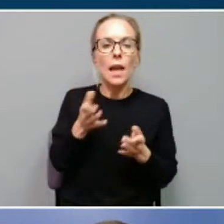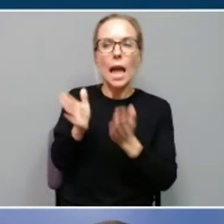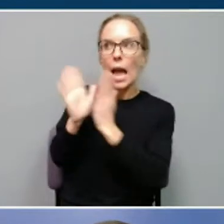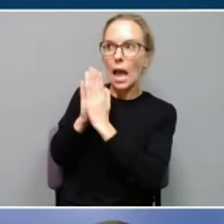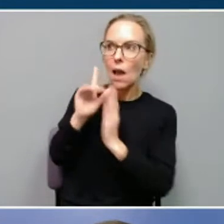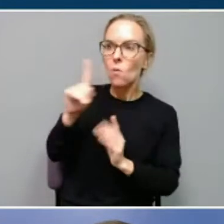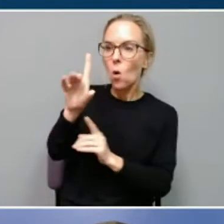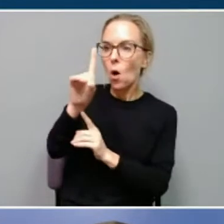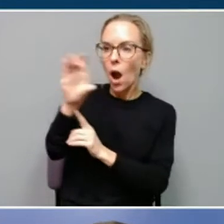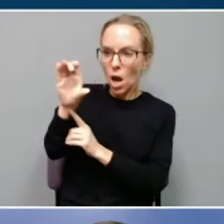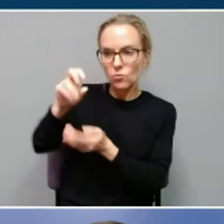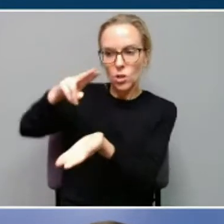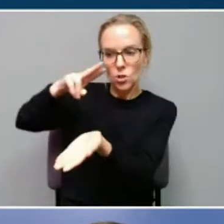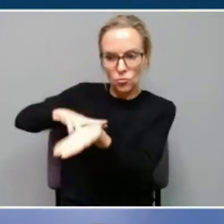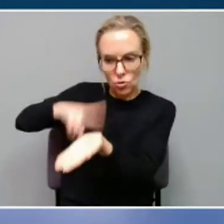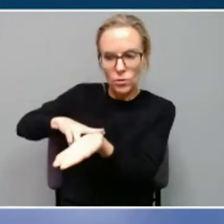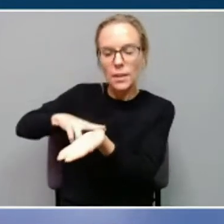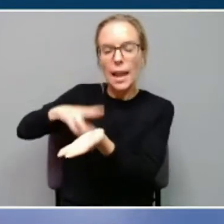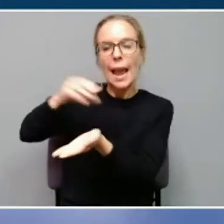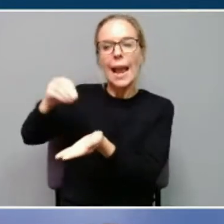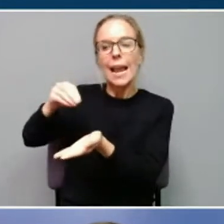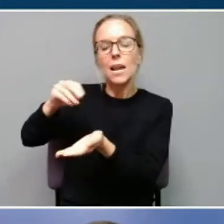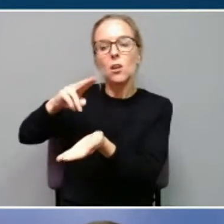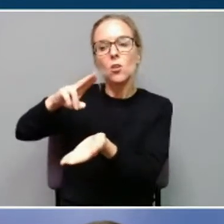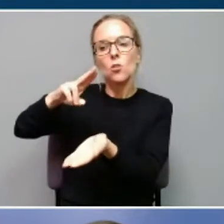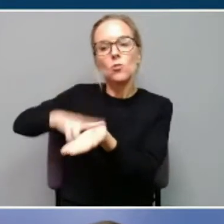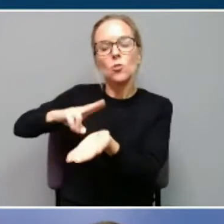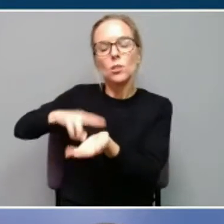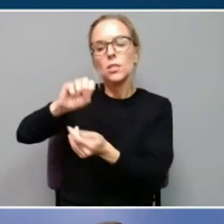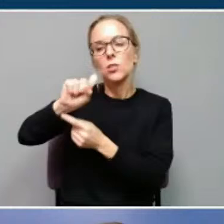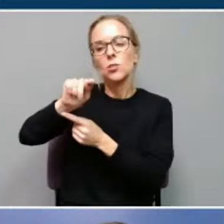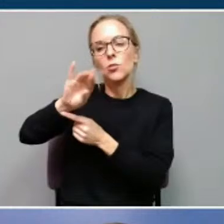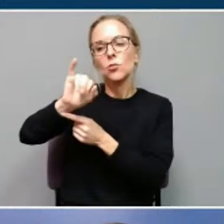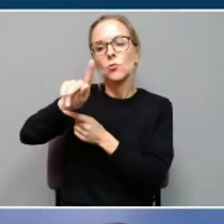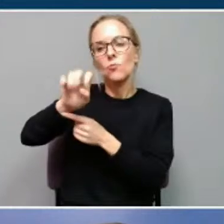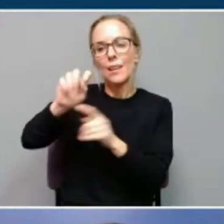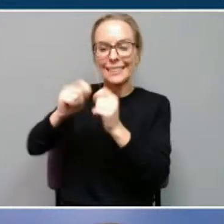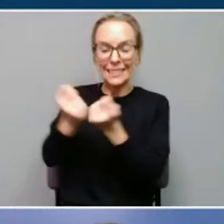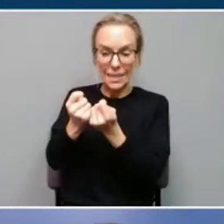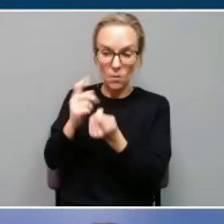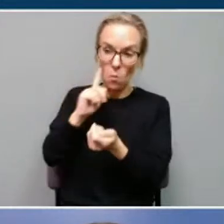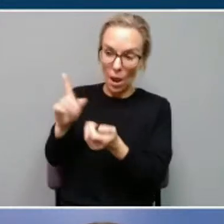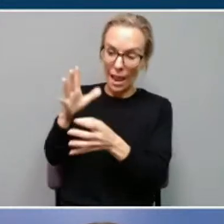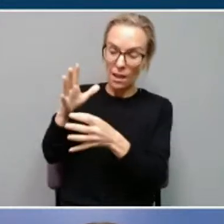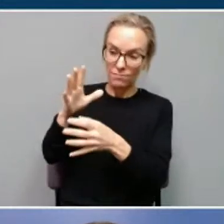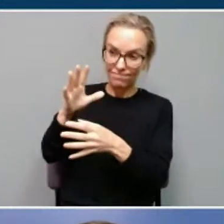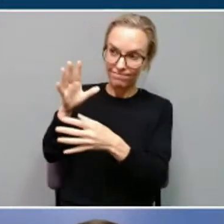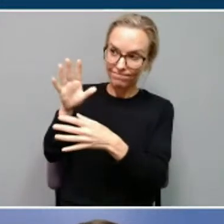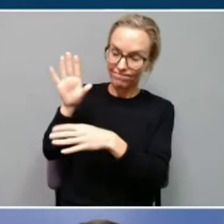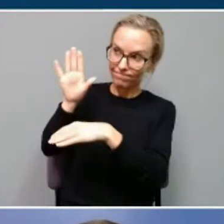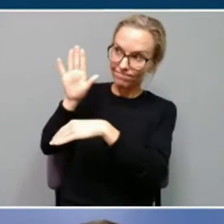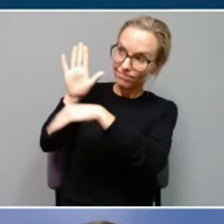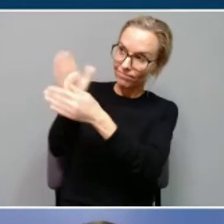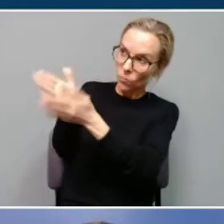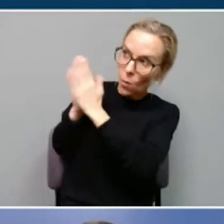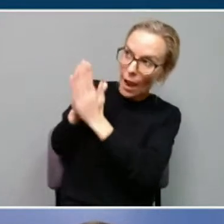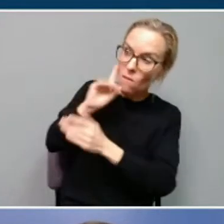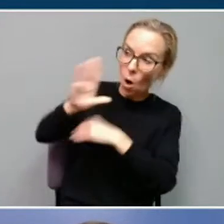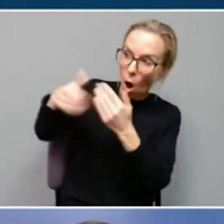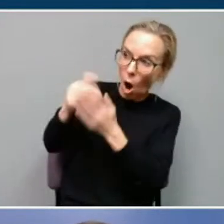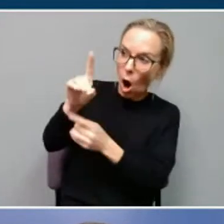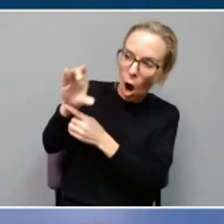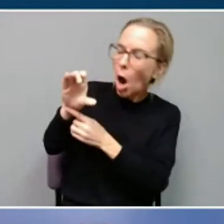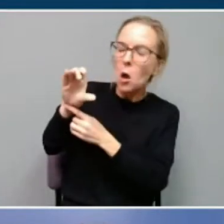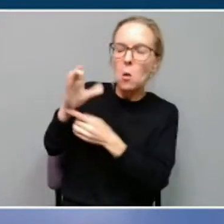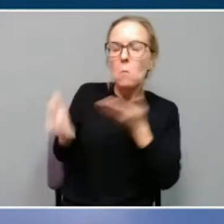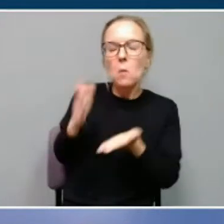nurses and administrators for the nursing strike teams. We are not going to get all of those in the short term. I think we're going to get 1. And when